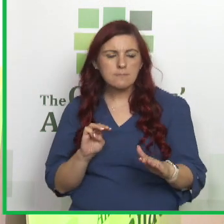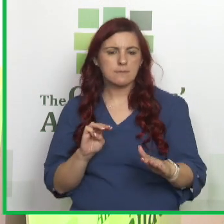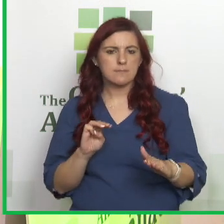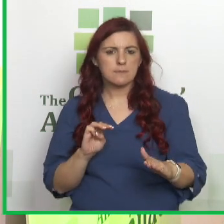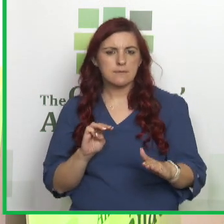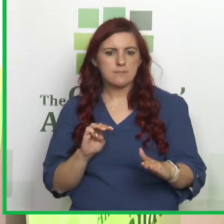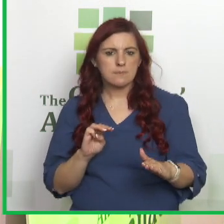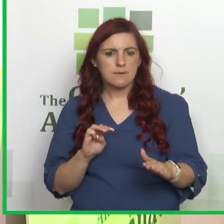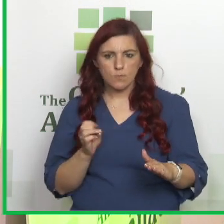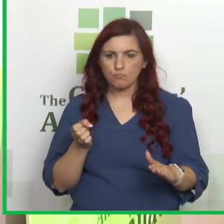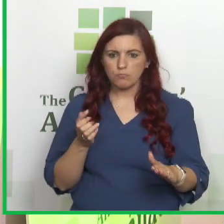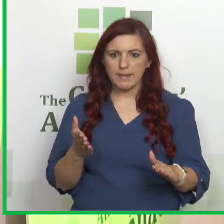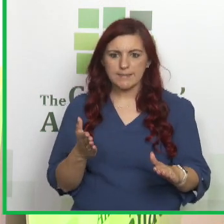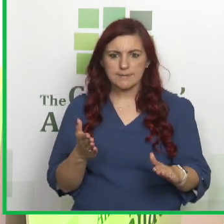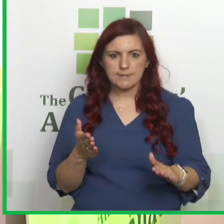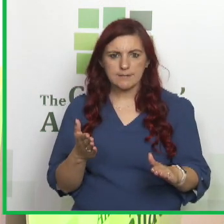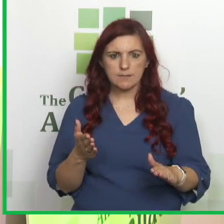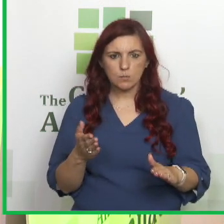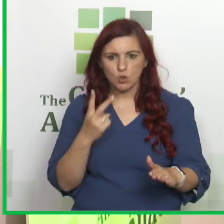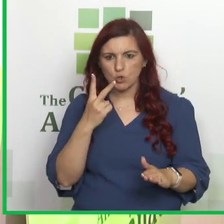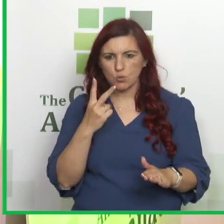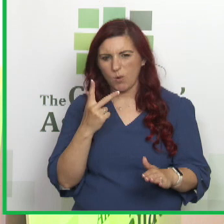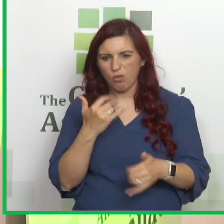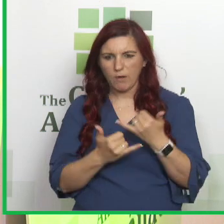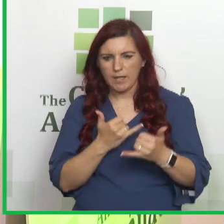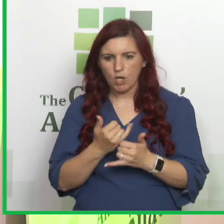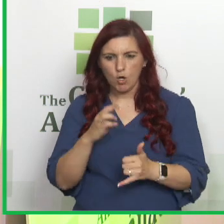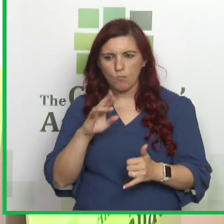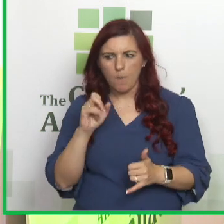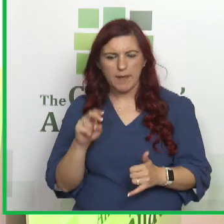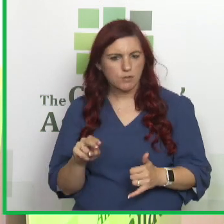actually released with, I think it was a 2 or 3 year probationary period.